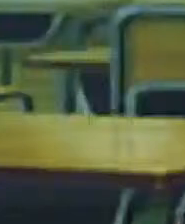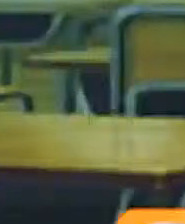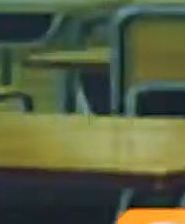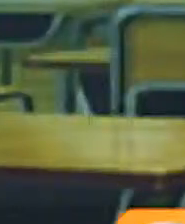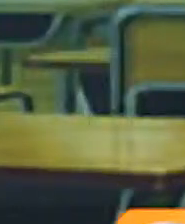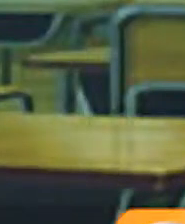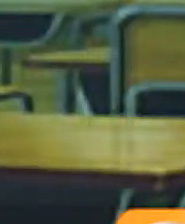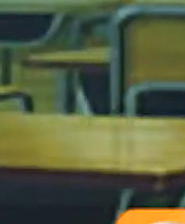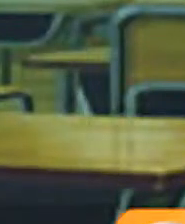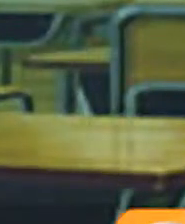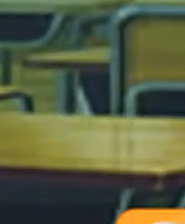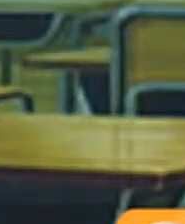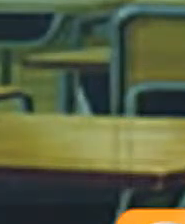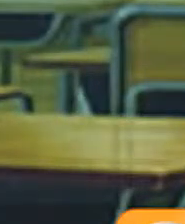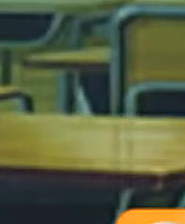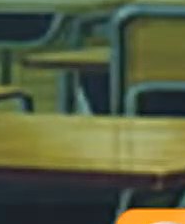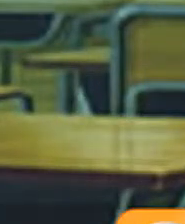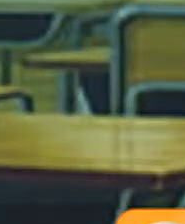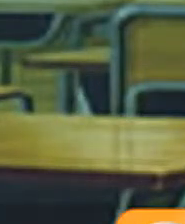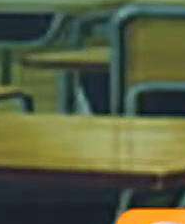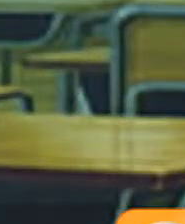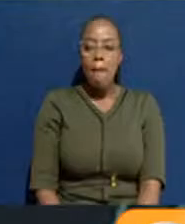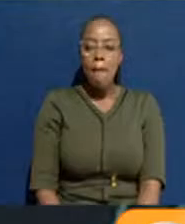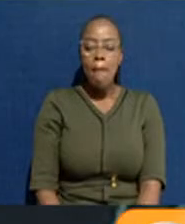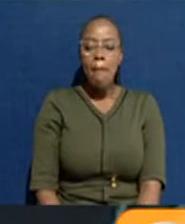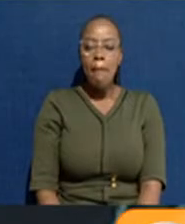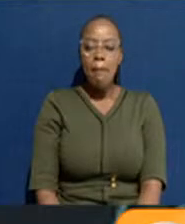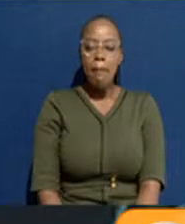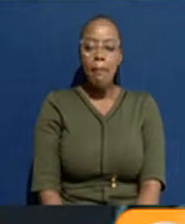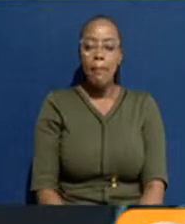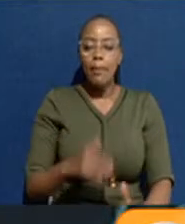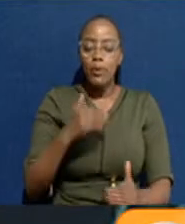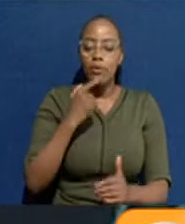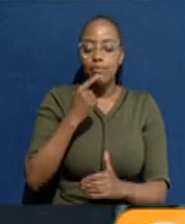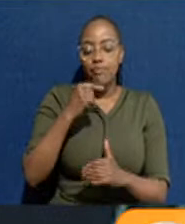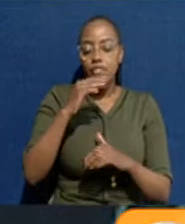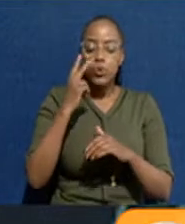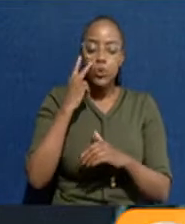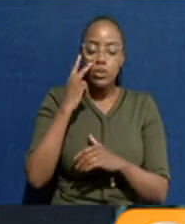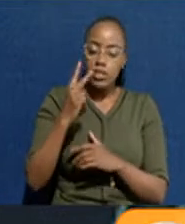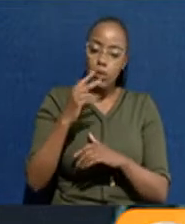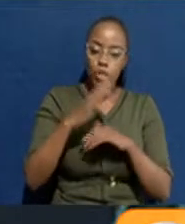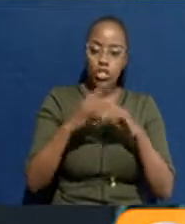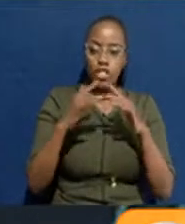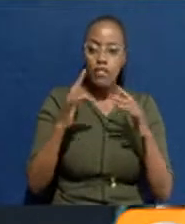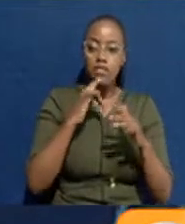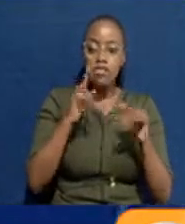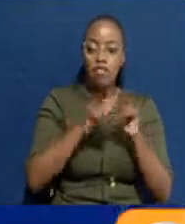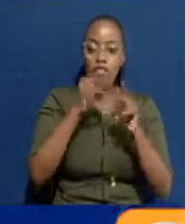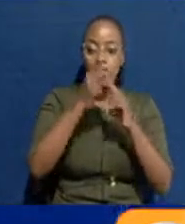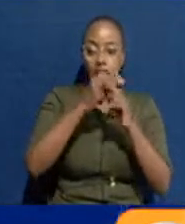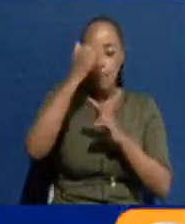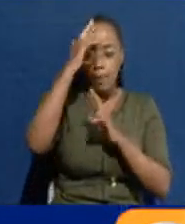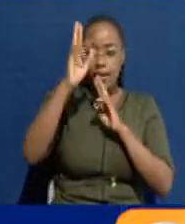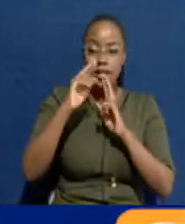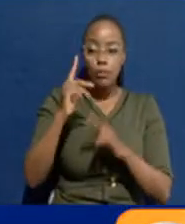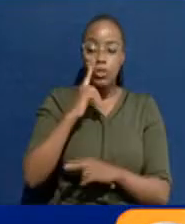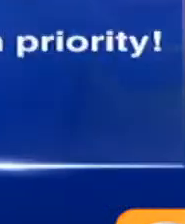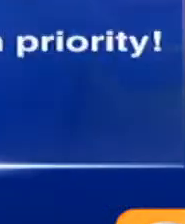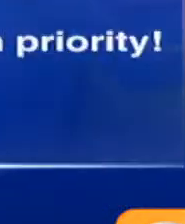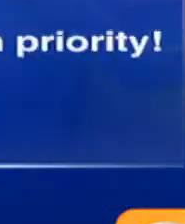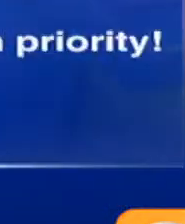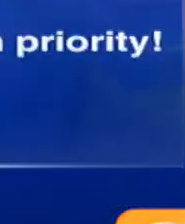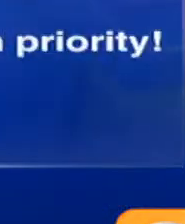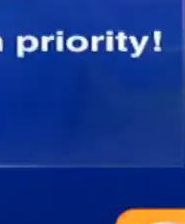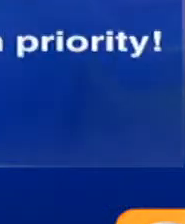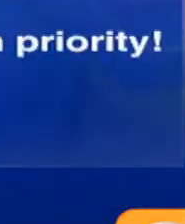Thank you for staying with the Monday Report. Let's see what you're saying online and bring that up on conversation at Trevor Mbidia at Citizen TV Kenya. Use the hashtag Monday Report. We're talking about reforms